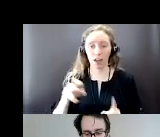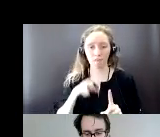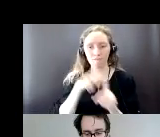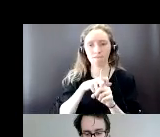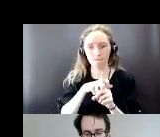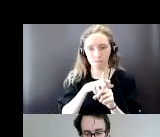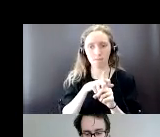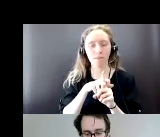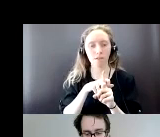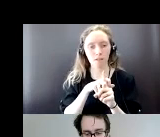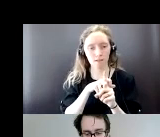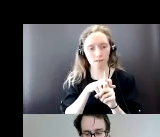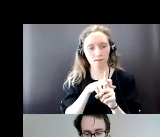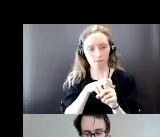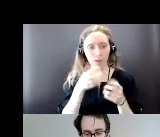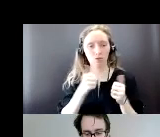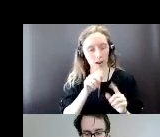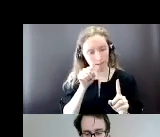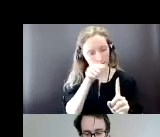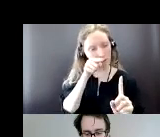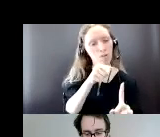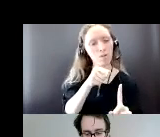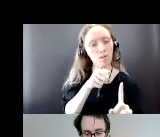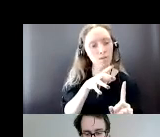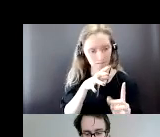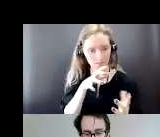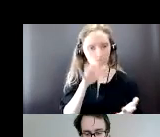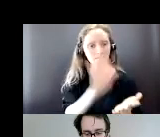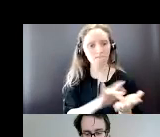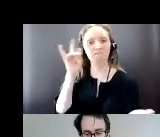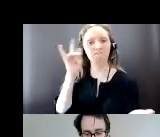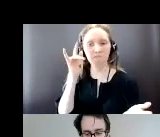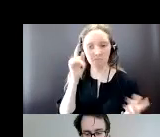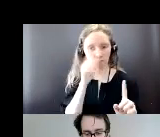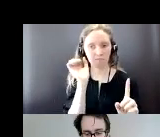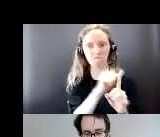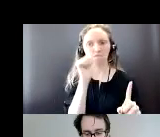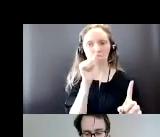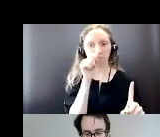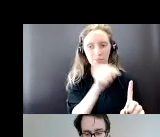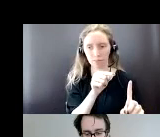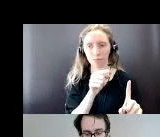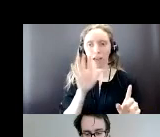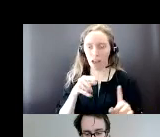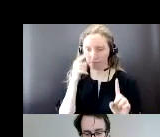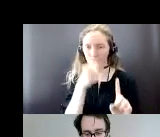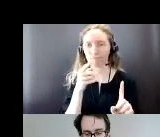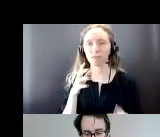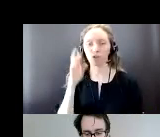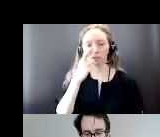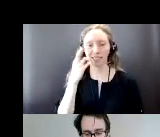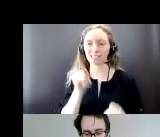mentioned. So they're going in for a specific victim, and that's why it's called spear phishing.